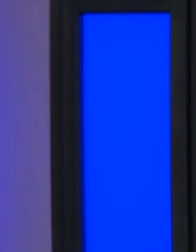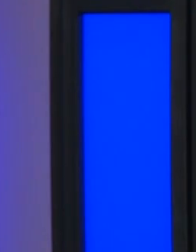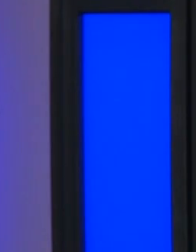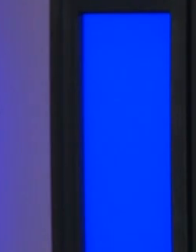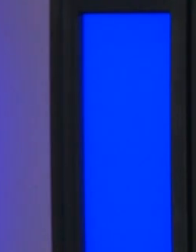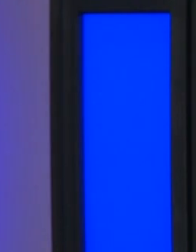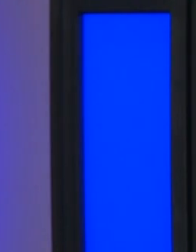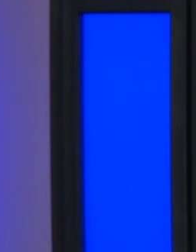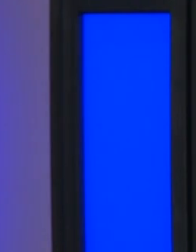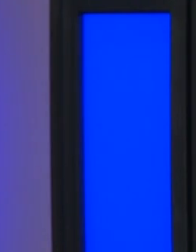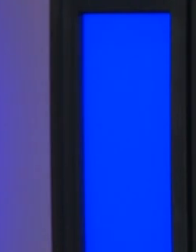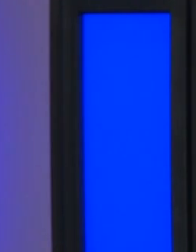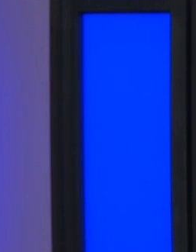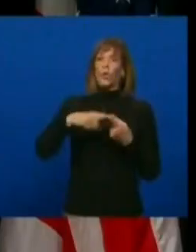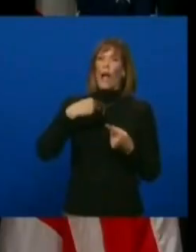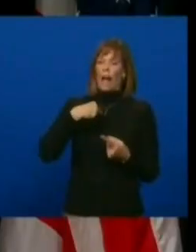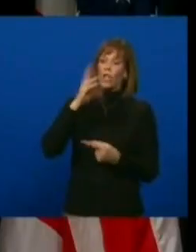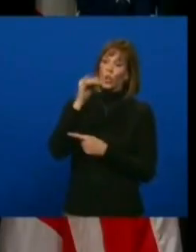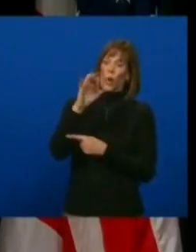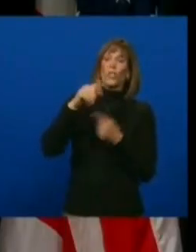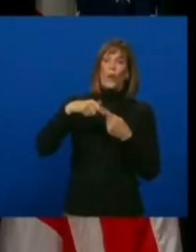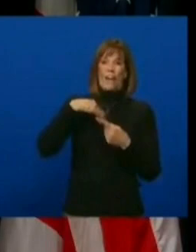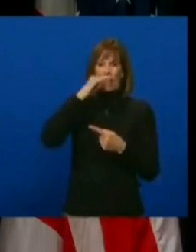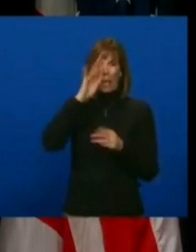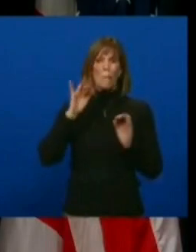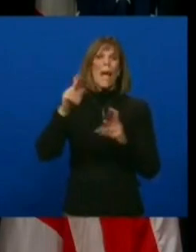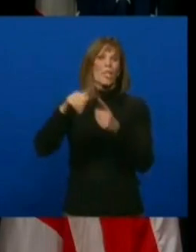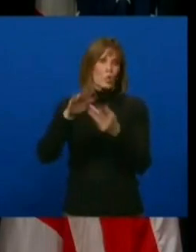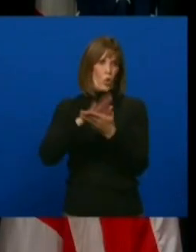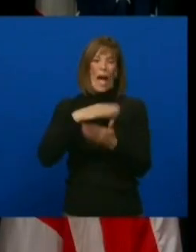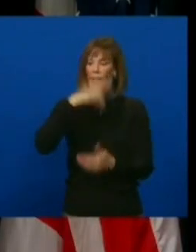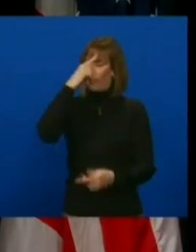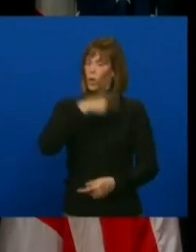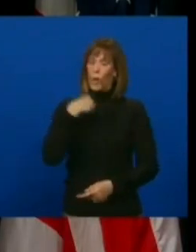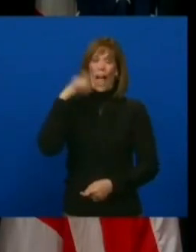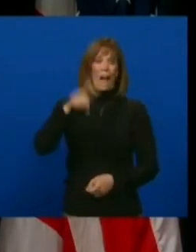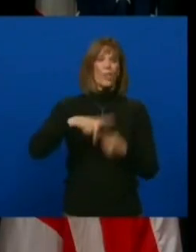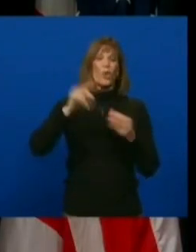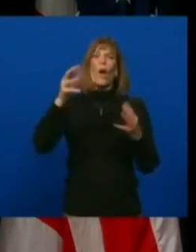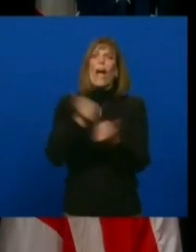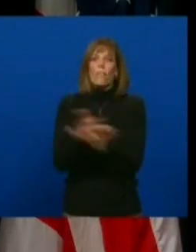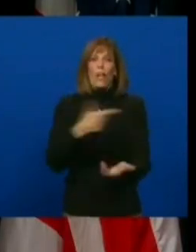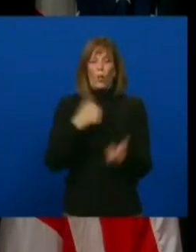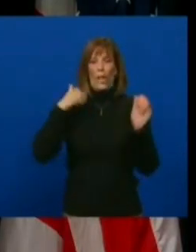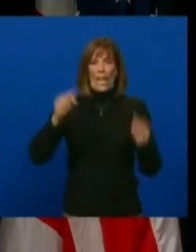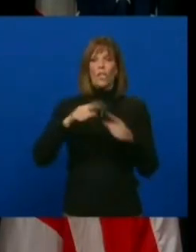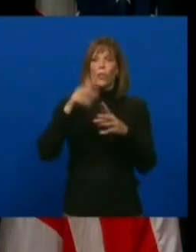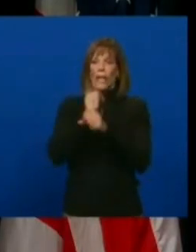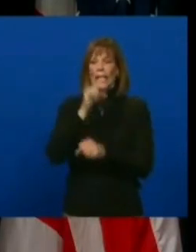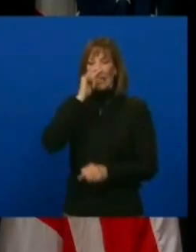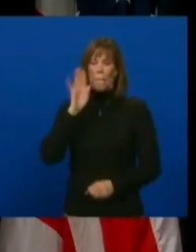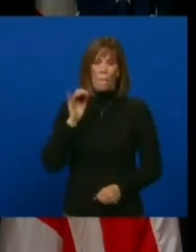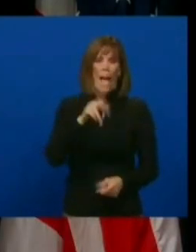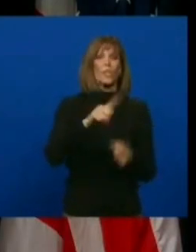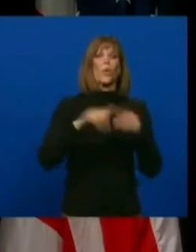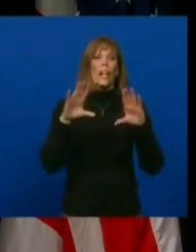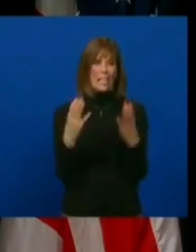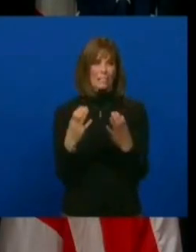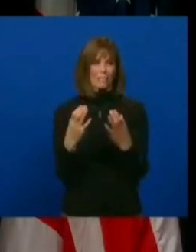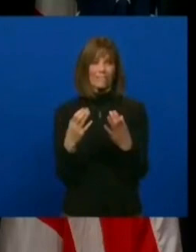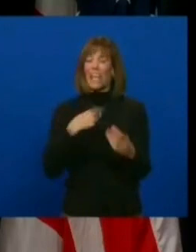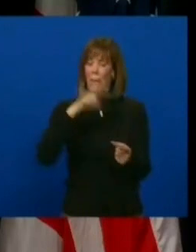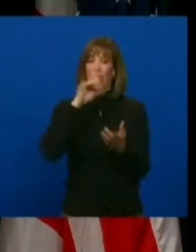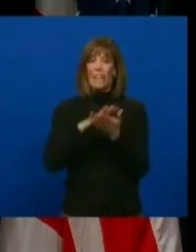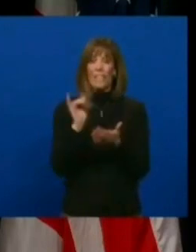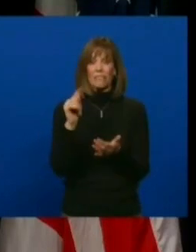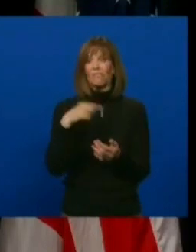curve in math and English. I think we need to do everything we can right now to get our kids back in the classroom, and I believe that the data supports